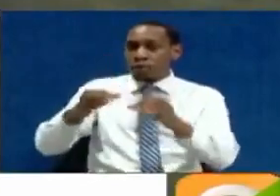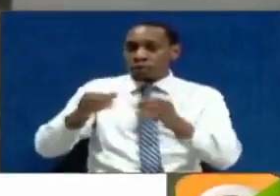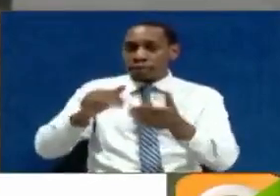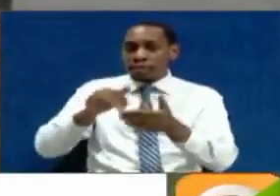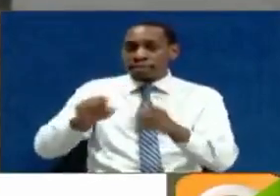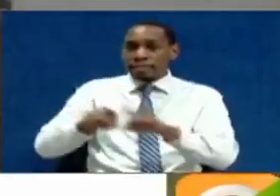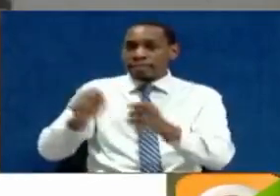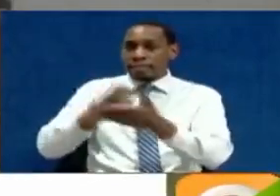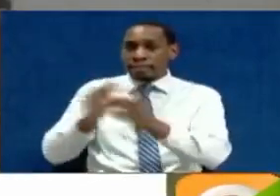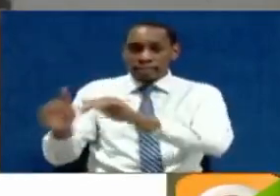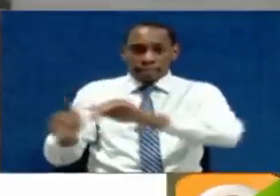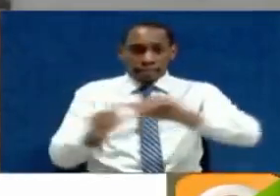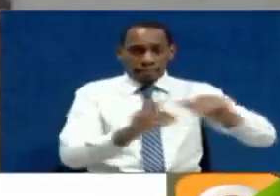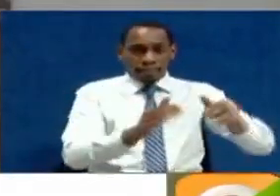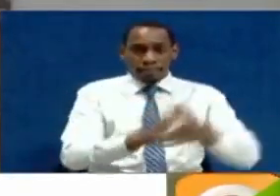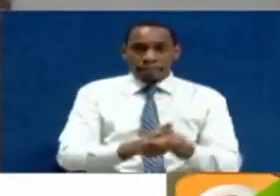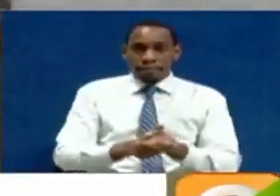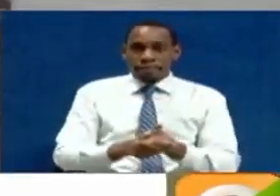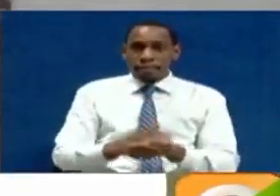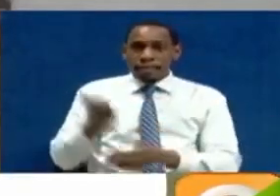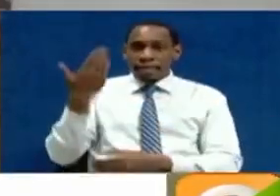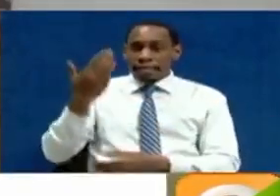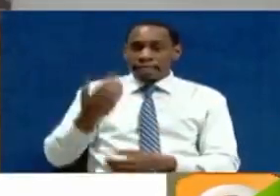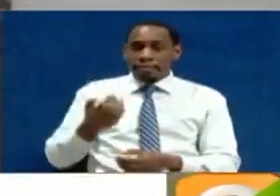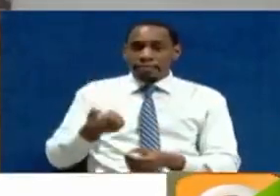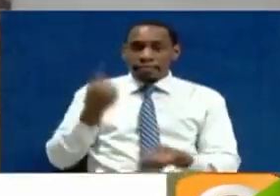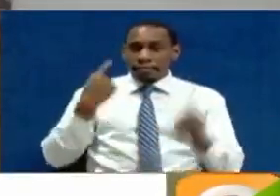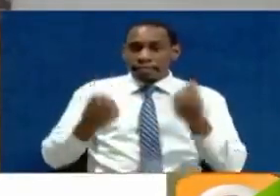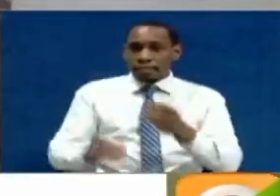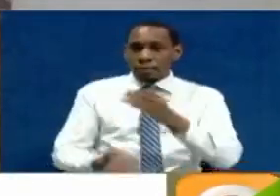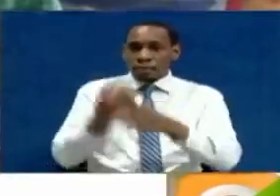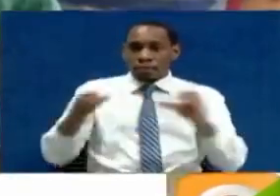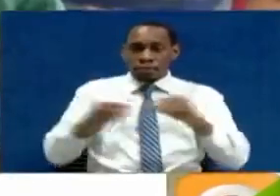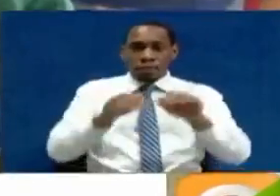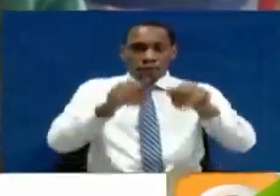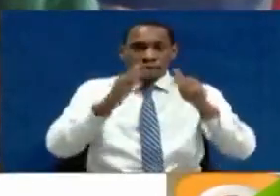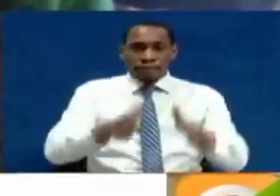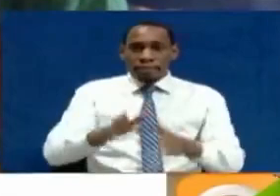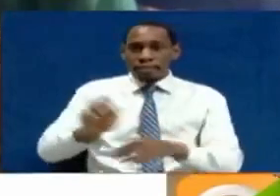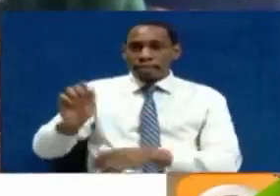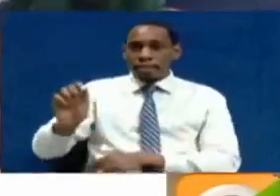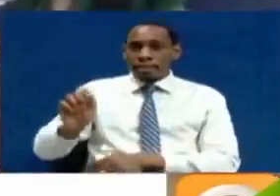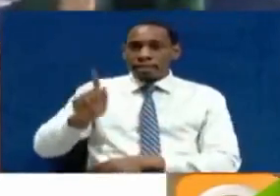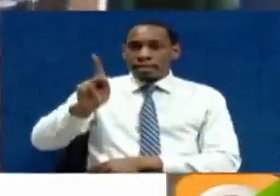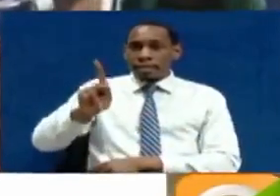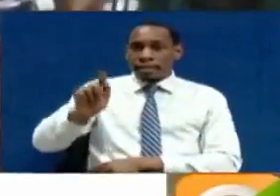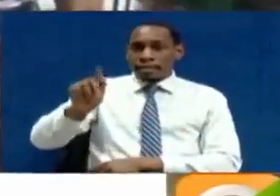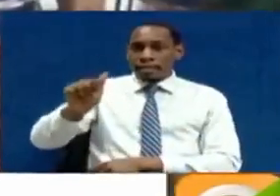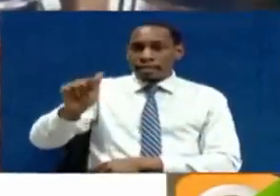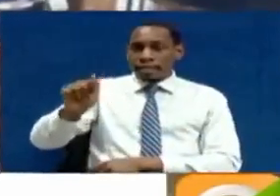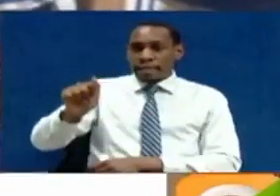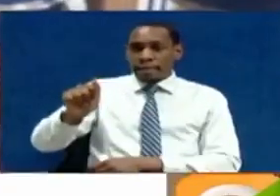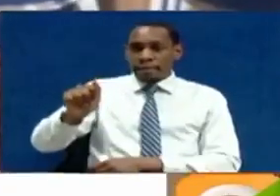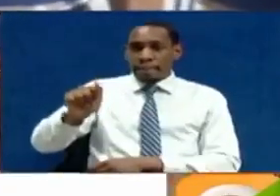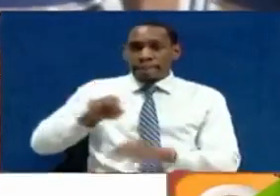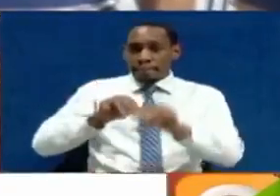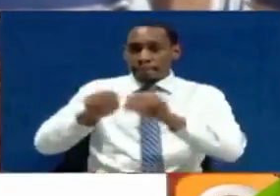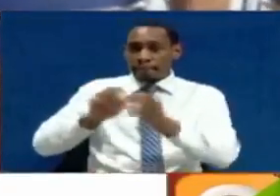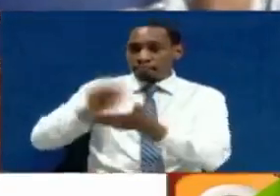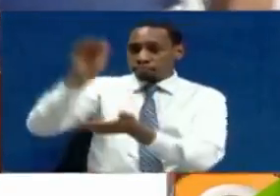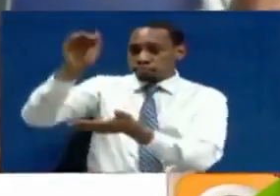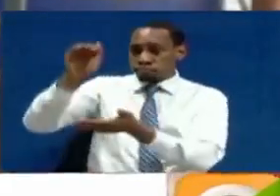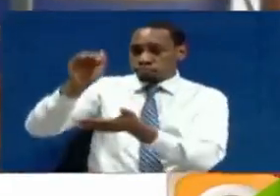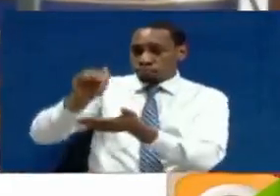the sector. Meanwhile, the volume of green leaf produced by smallholder tea farmers under Kenya Tea Development Agency management